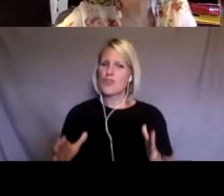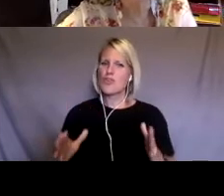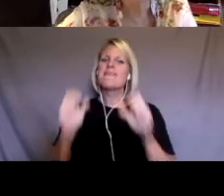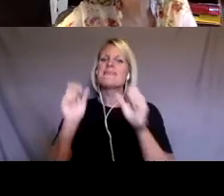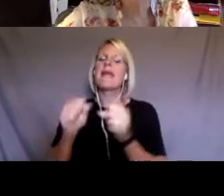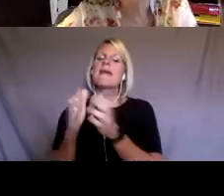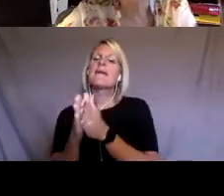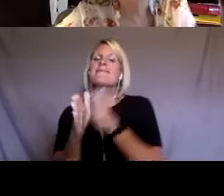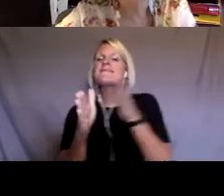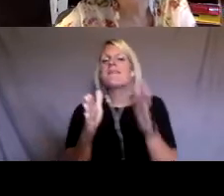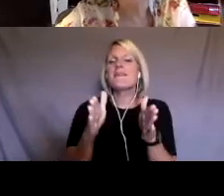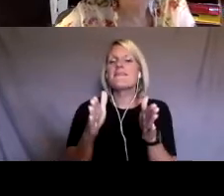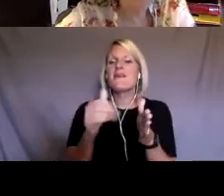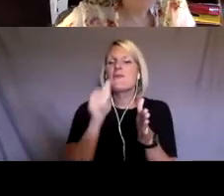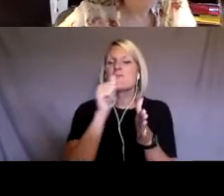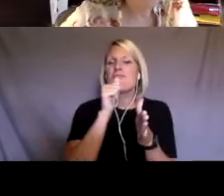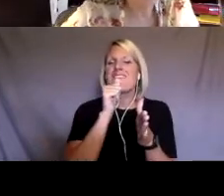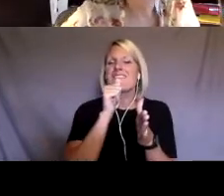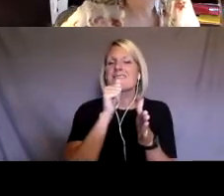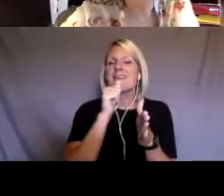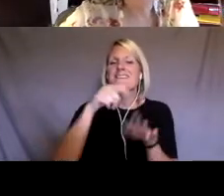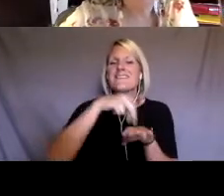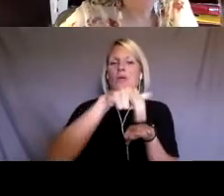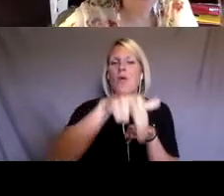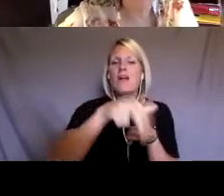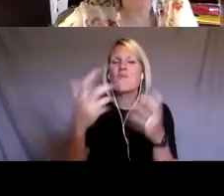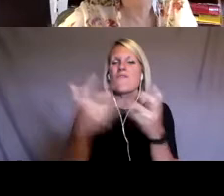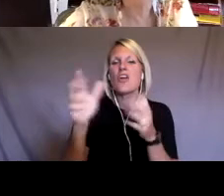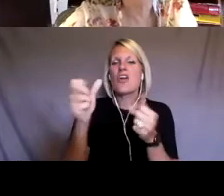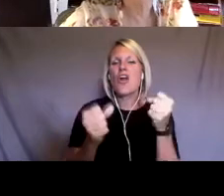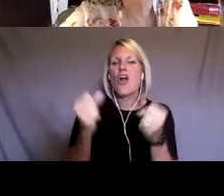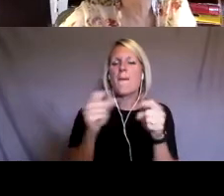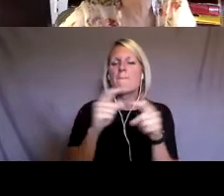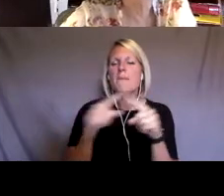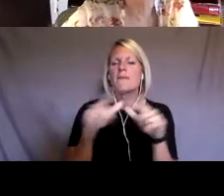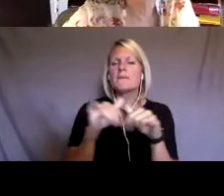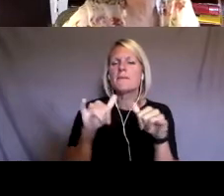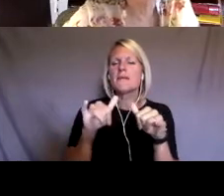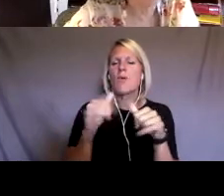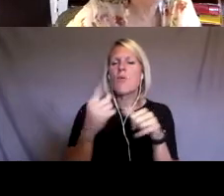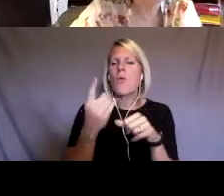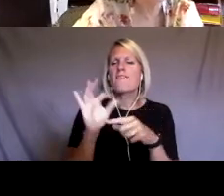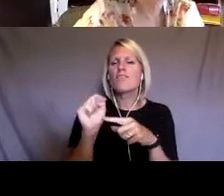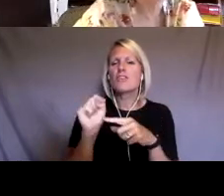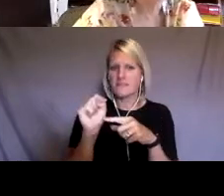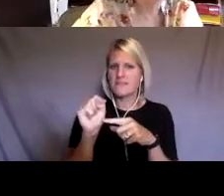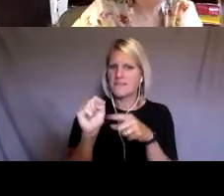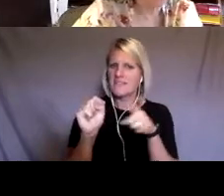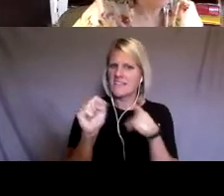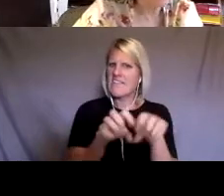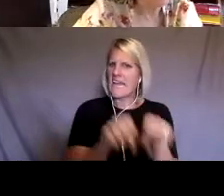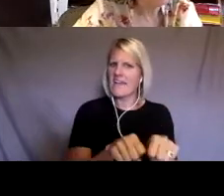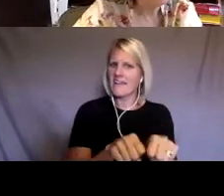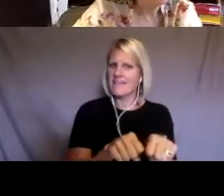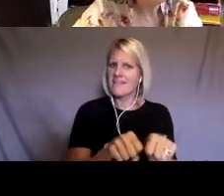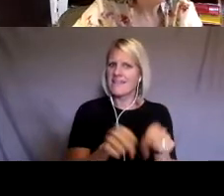fit his or her car. But in the process, about a foot of public sidewalk is taken